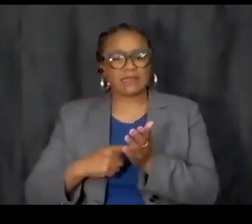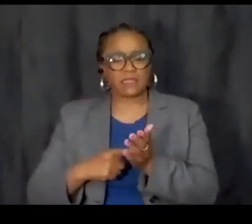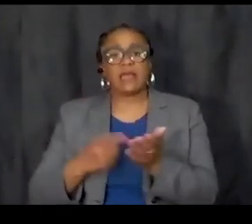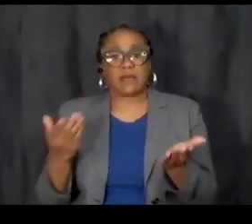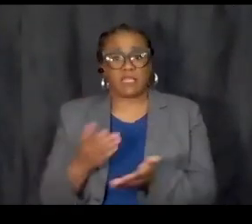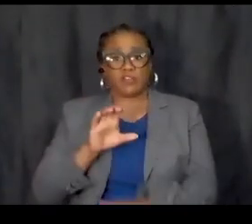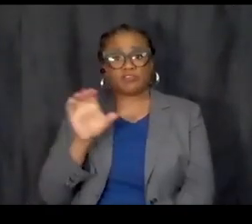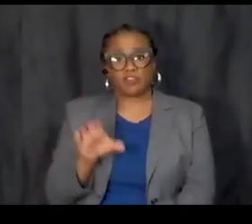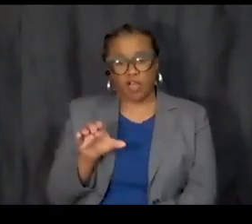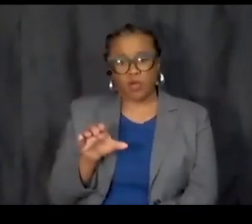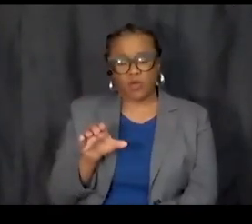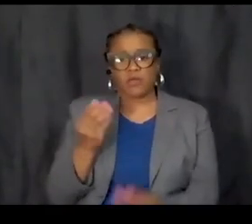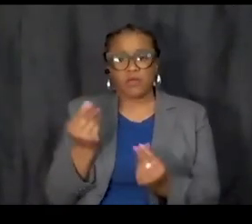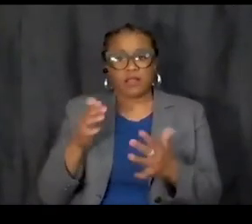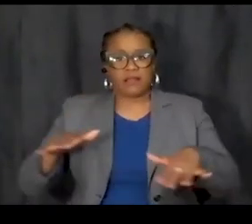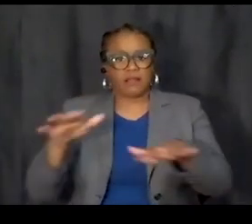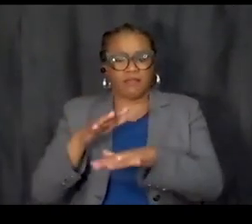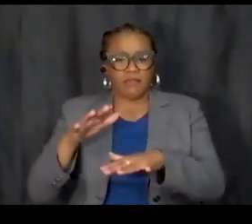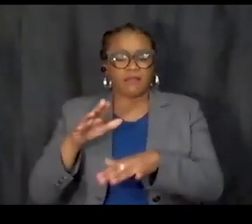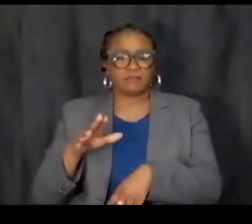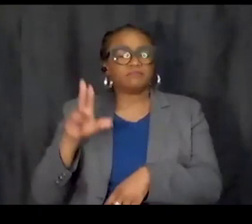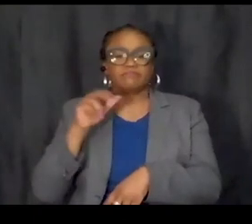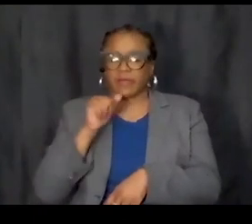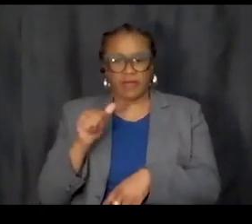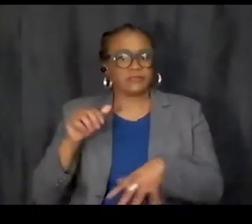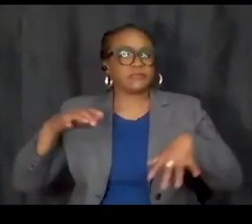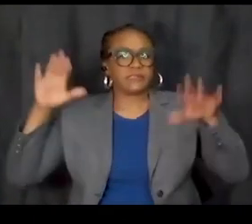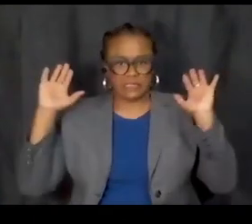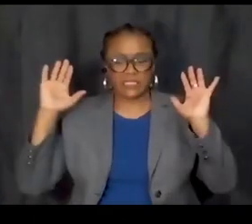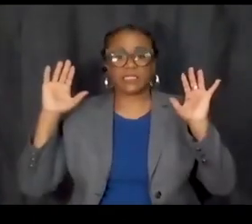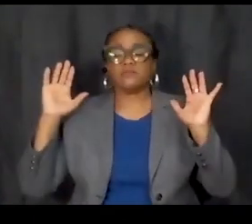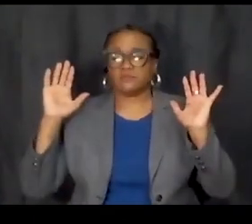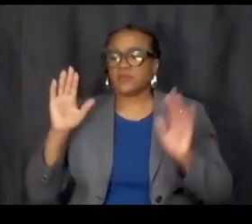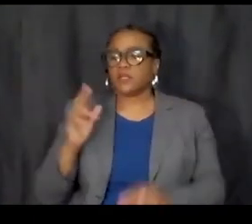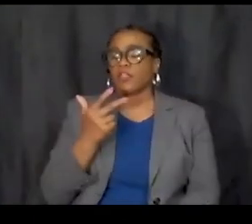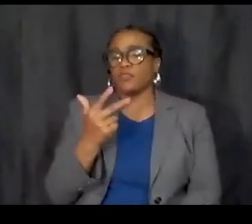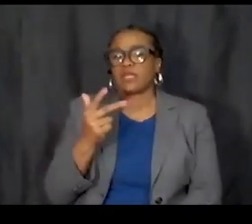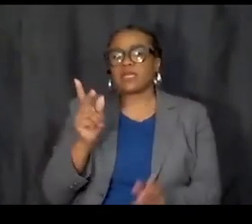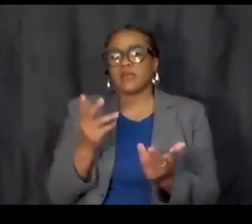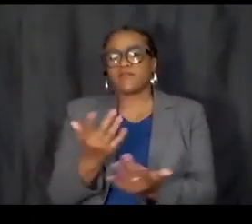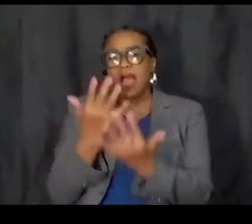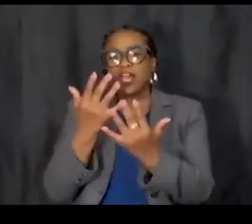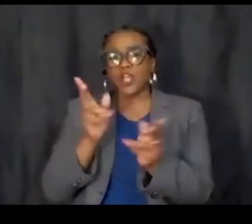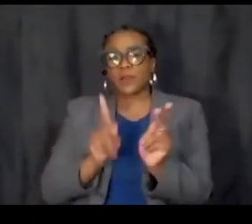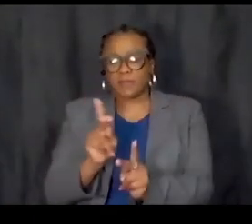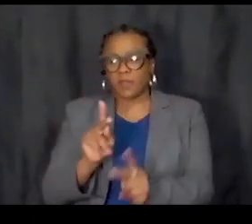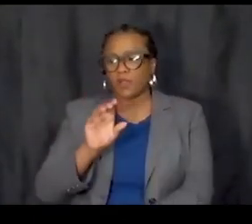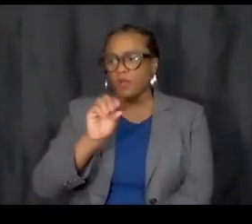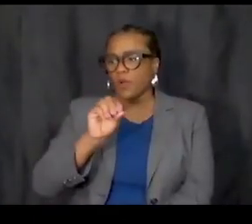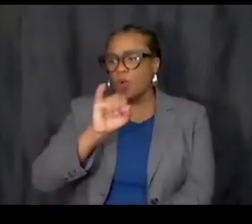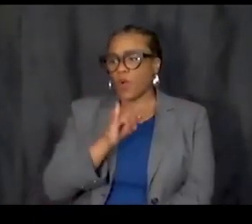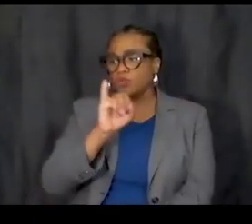I'm Zooming in from Chicago, which is the traditional and unceded territories of the Three Fire Peoples, which is the